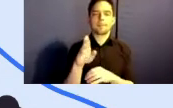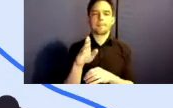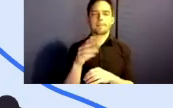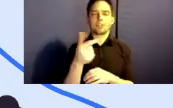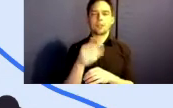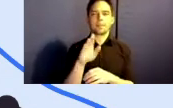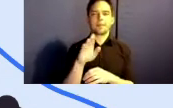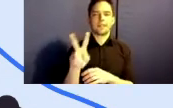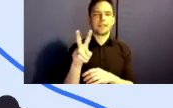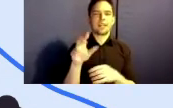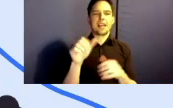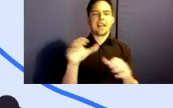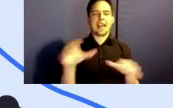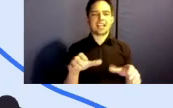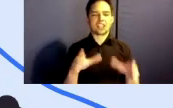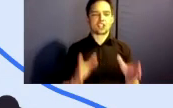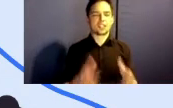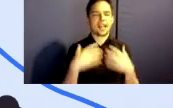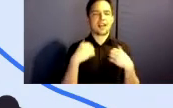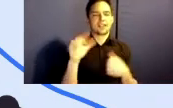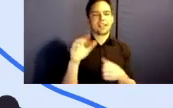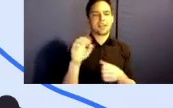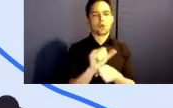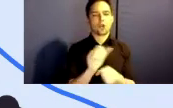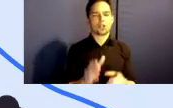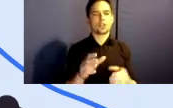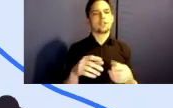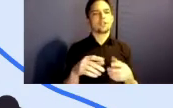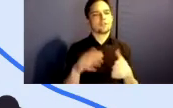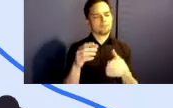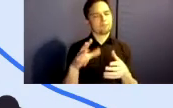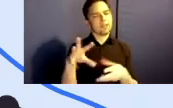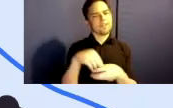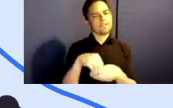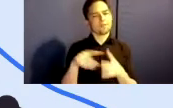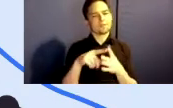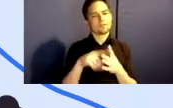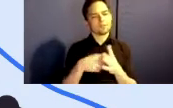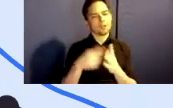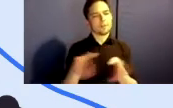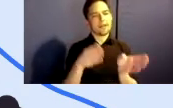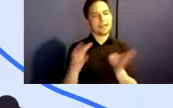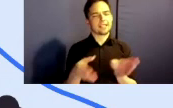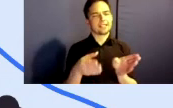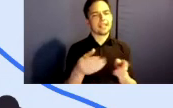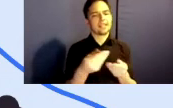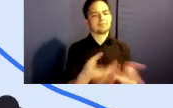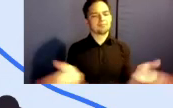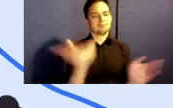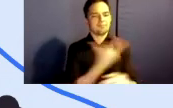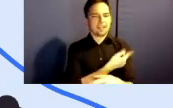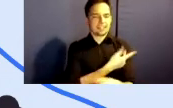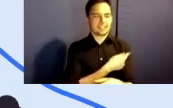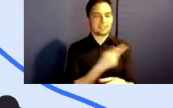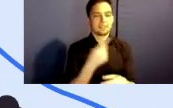actors work together in planning and then the implementation of vaccine campaigns. For example, for some